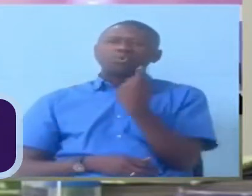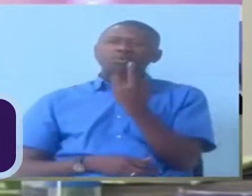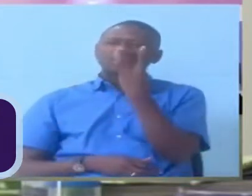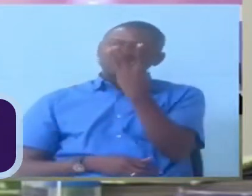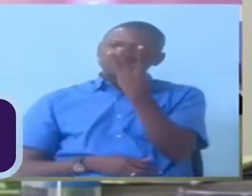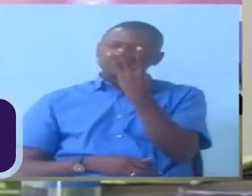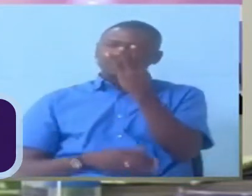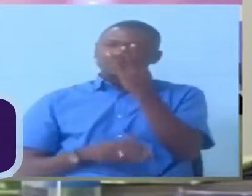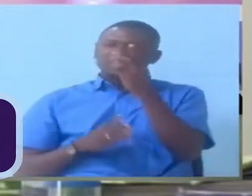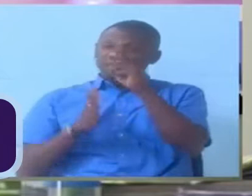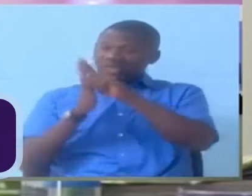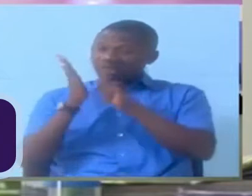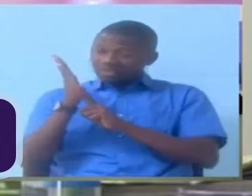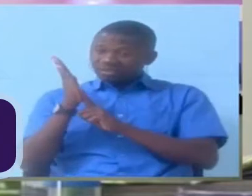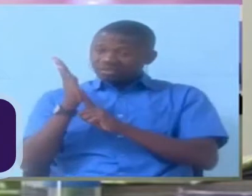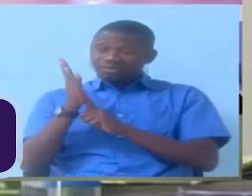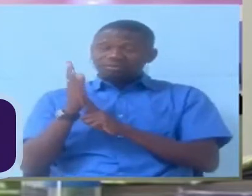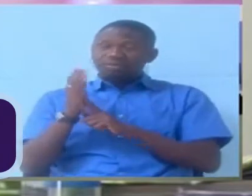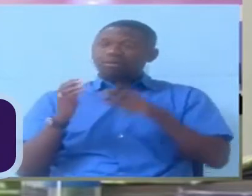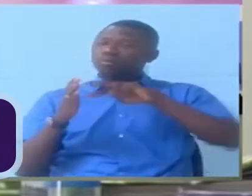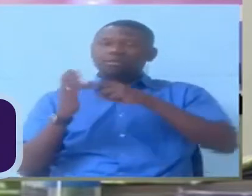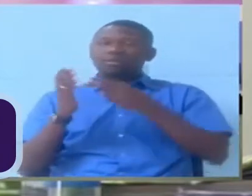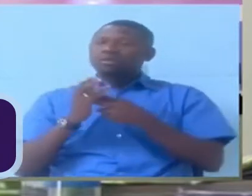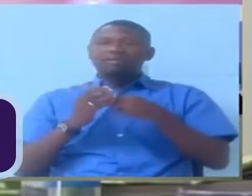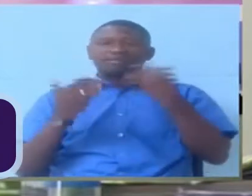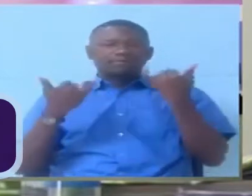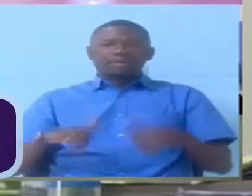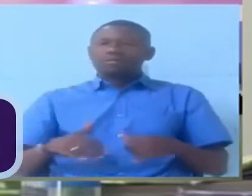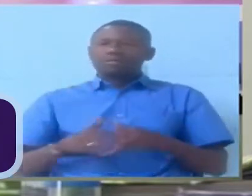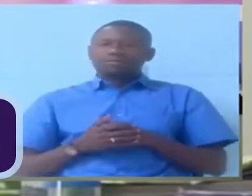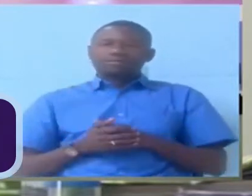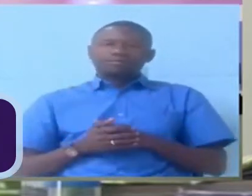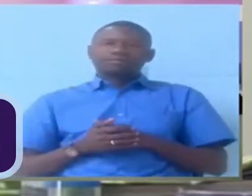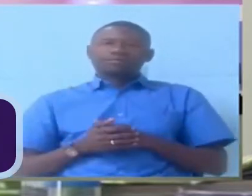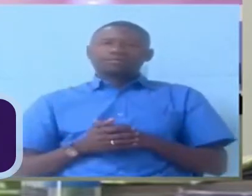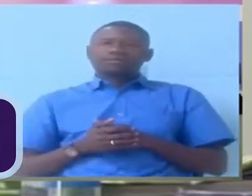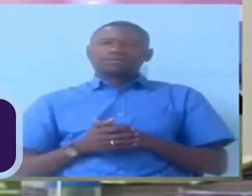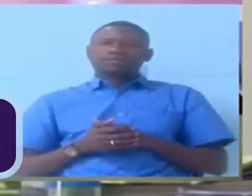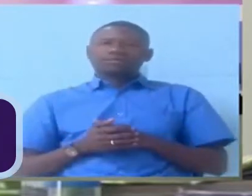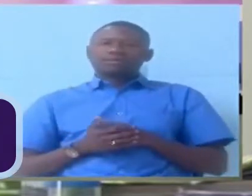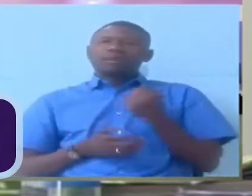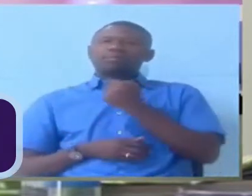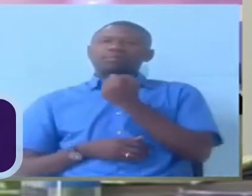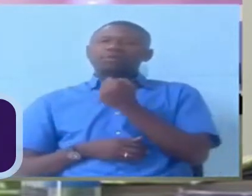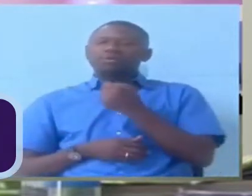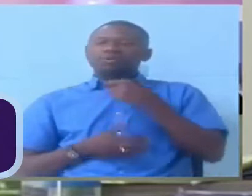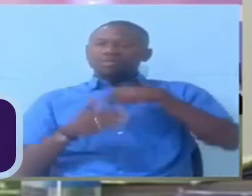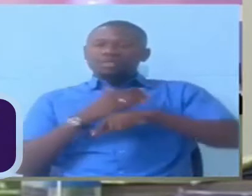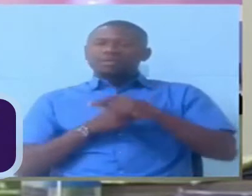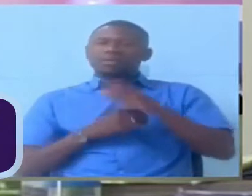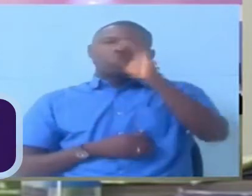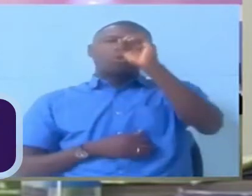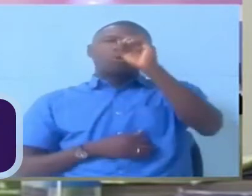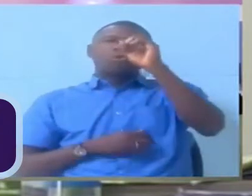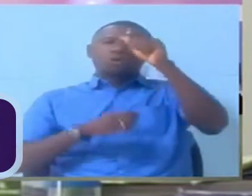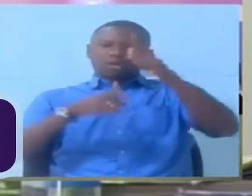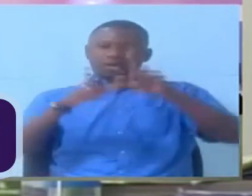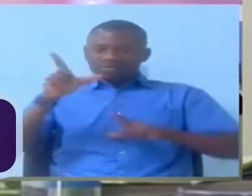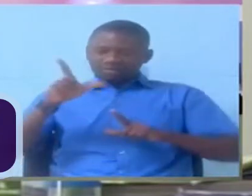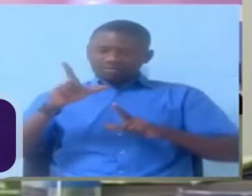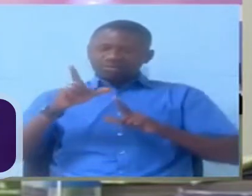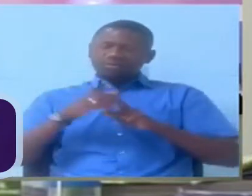ke mfaye Kerala. Which year? Sanjuma. This was in 2004.